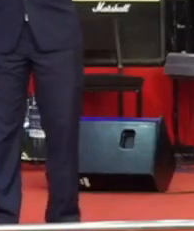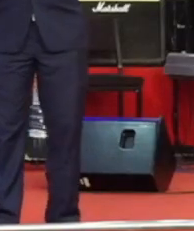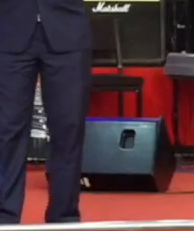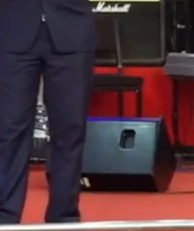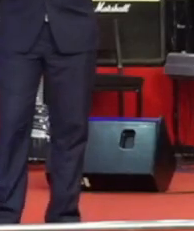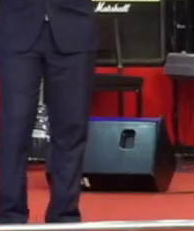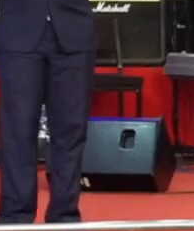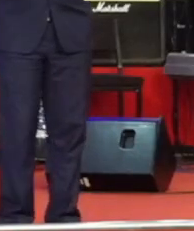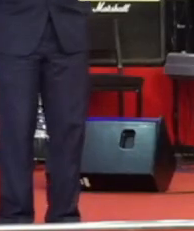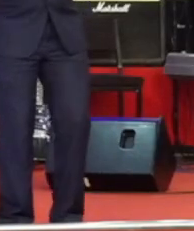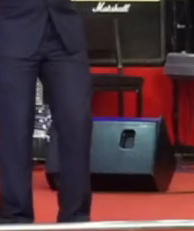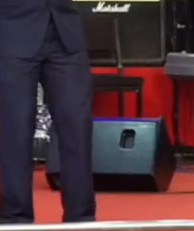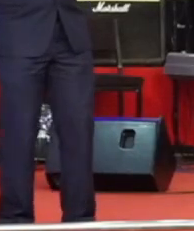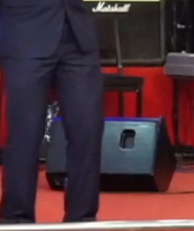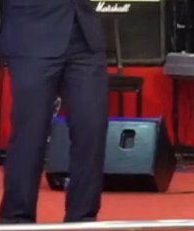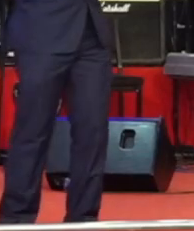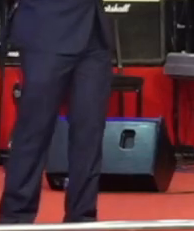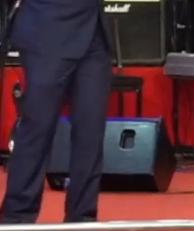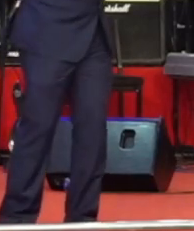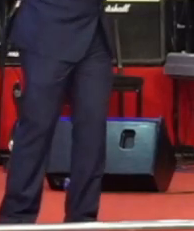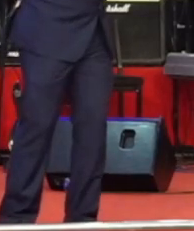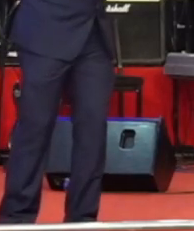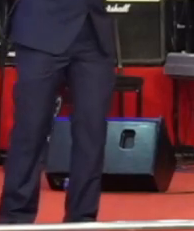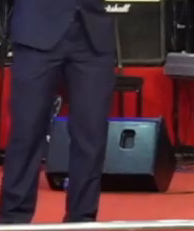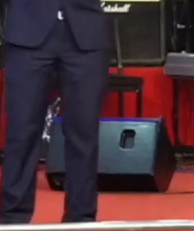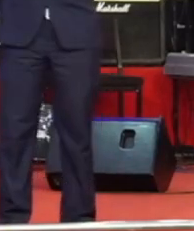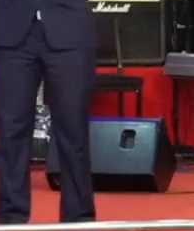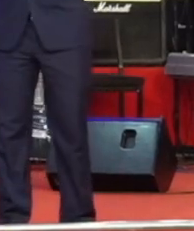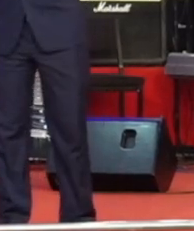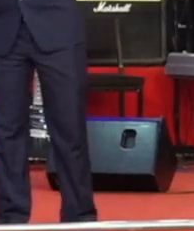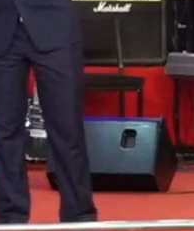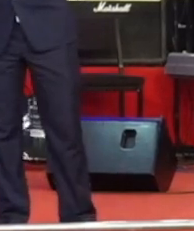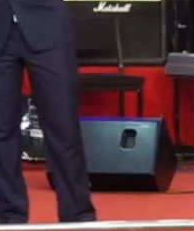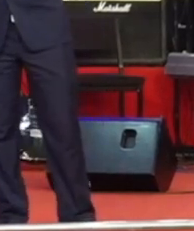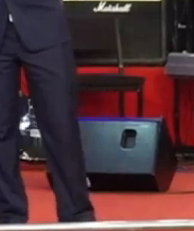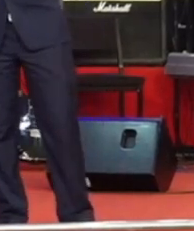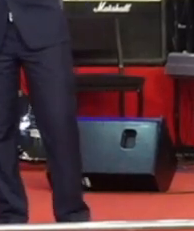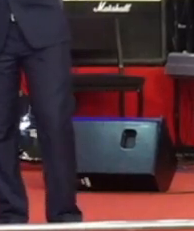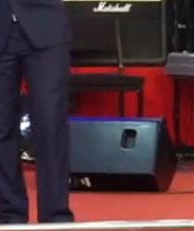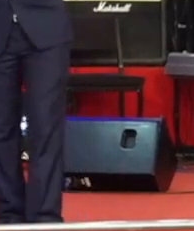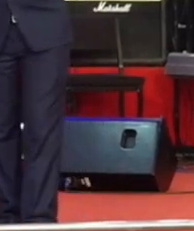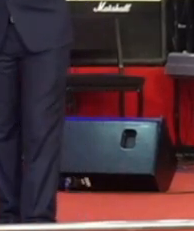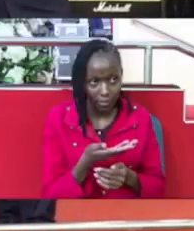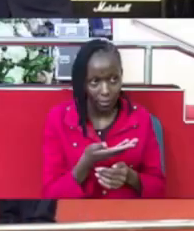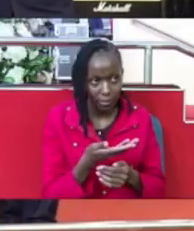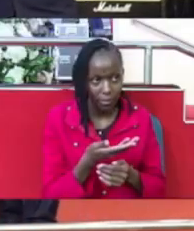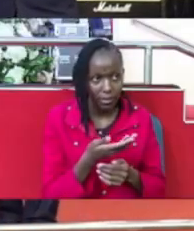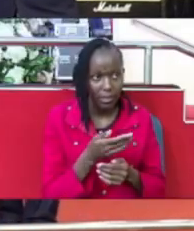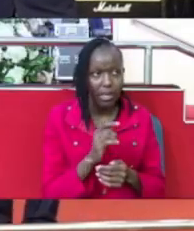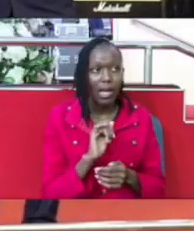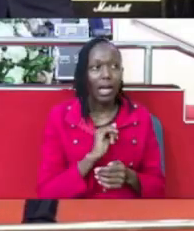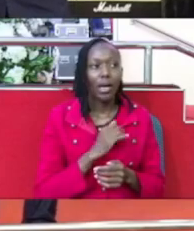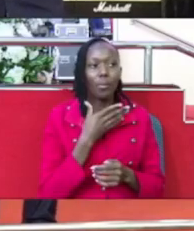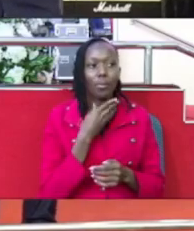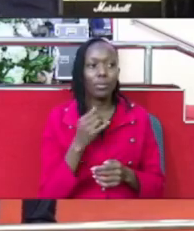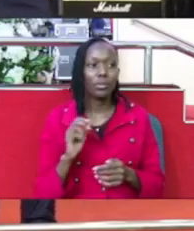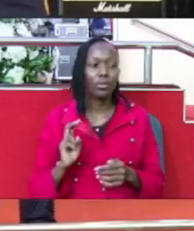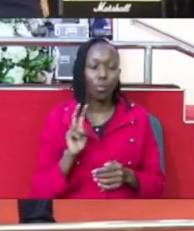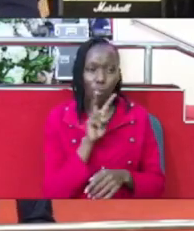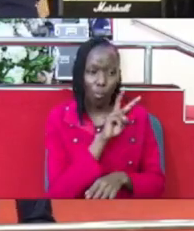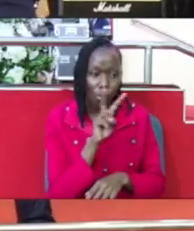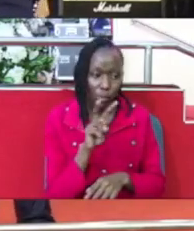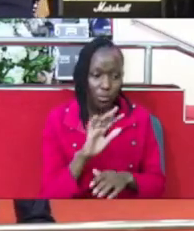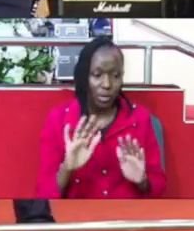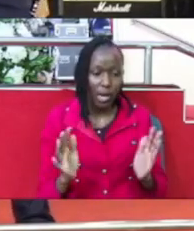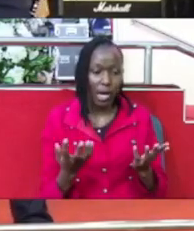Jesus answers. Wengine wetu tunatoroka haraka kabla Yesu hajajibu. And I want us to look at how Jesus answered them. Na tazamia vile